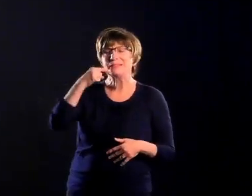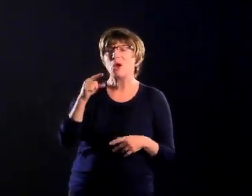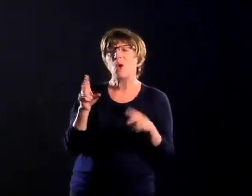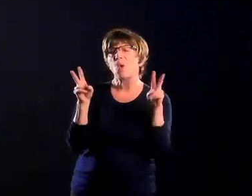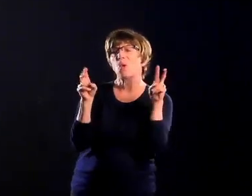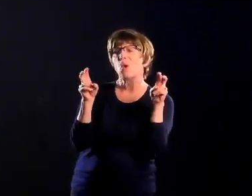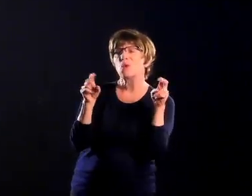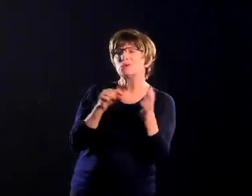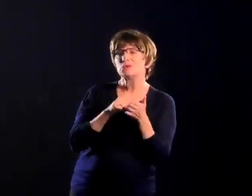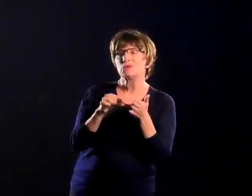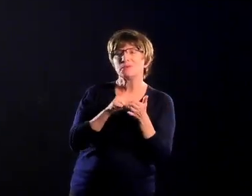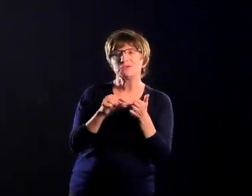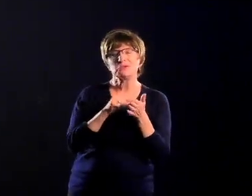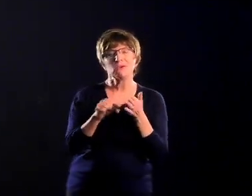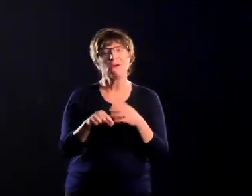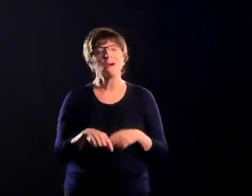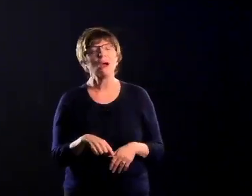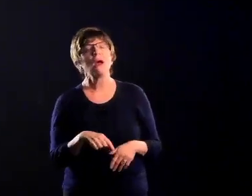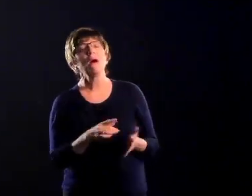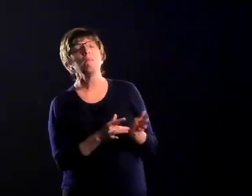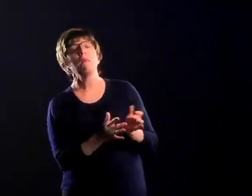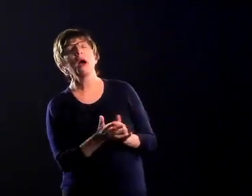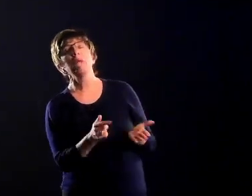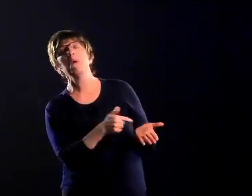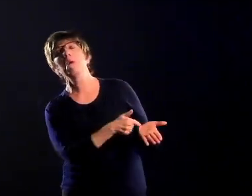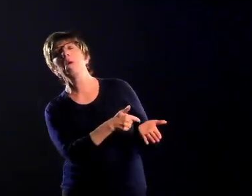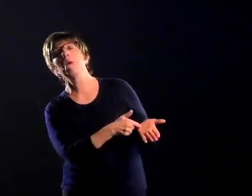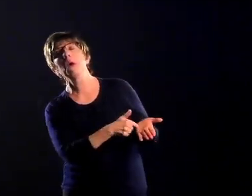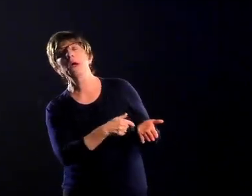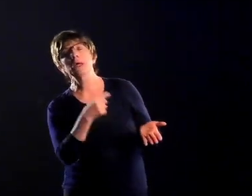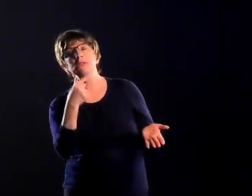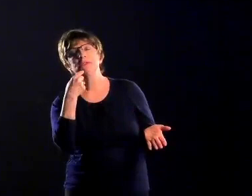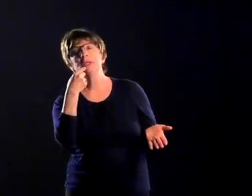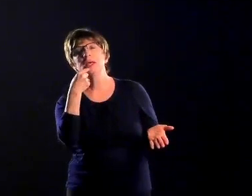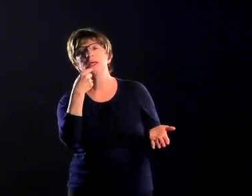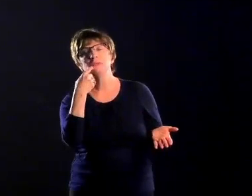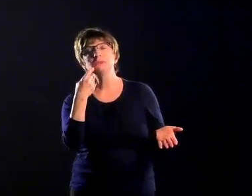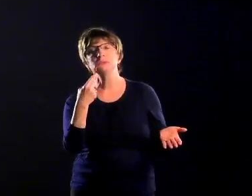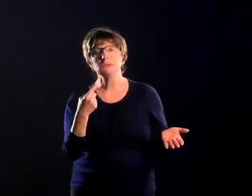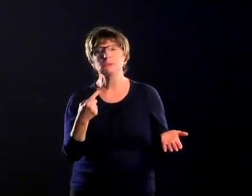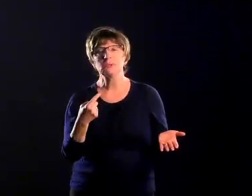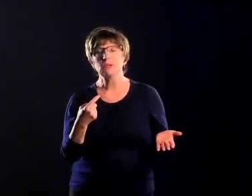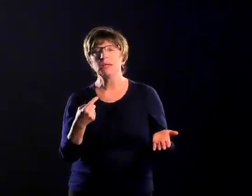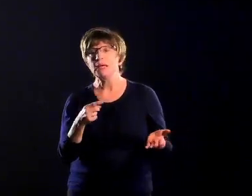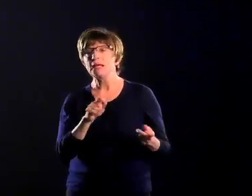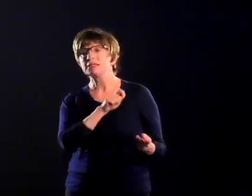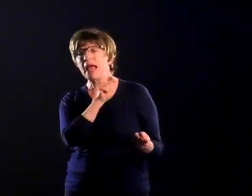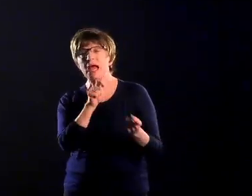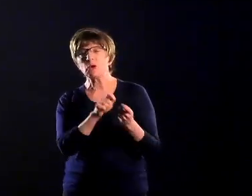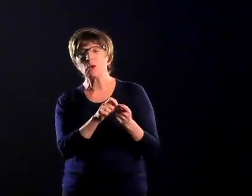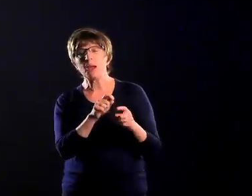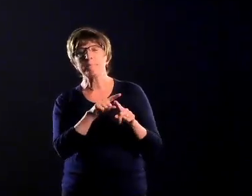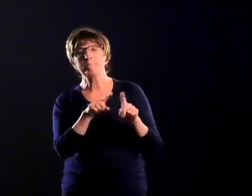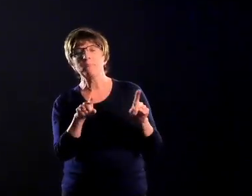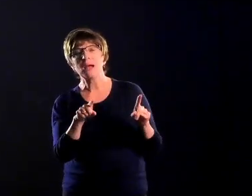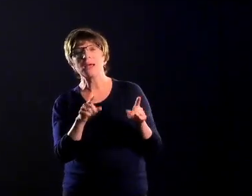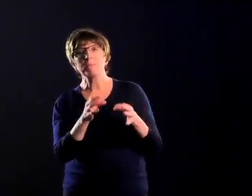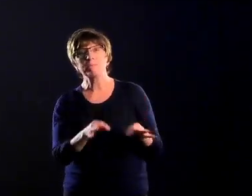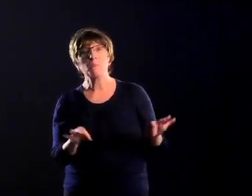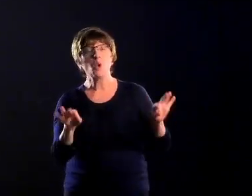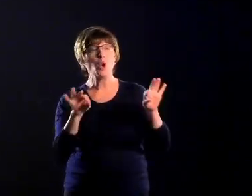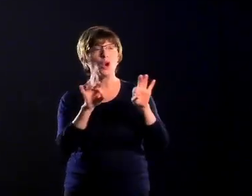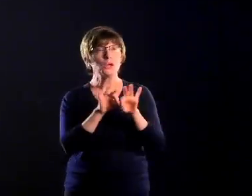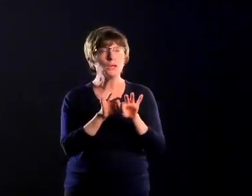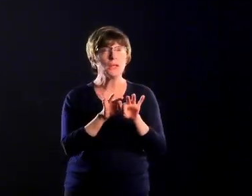about what the Bible says. It's not a misquote, it's perfectly accurate, but what is really important is that there